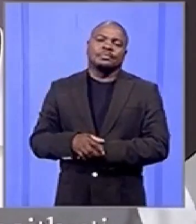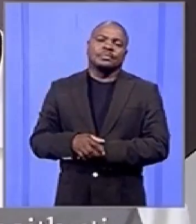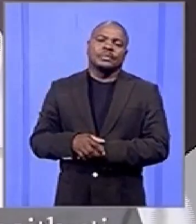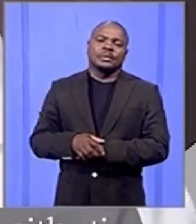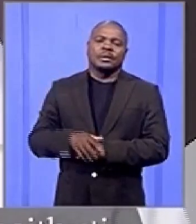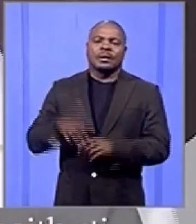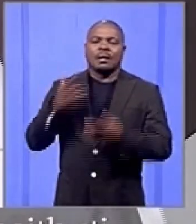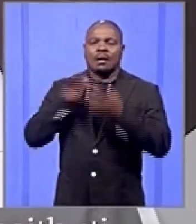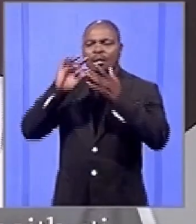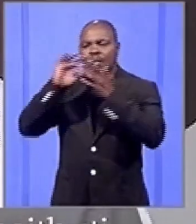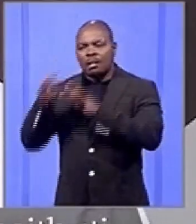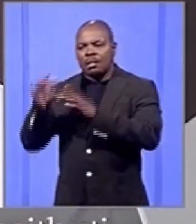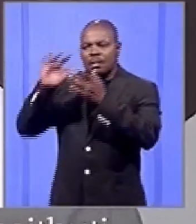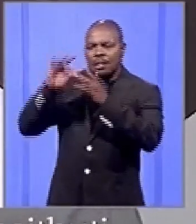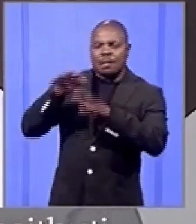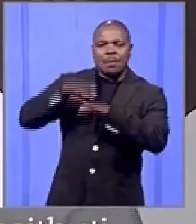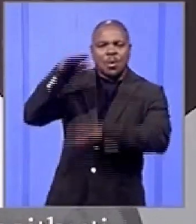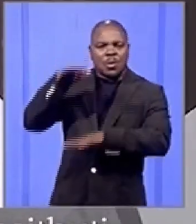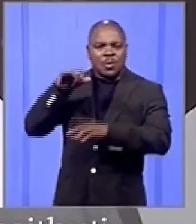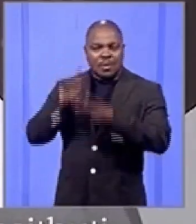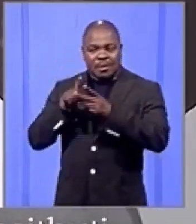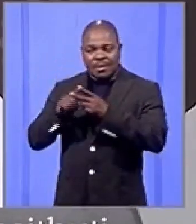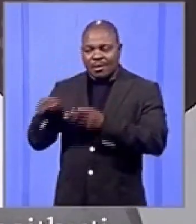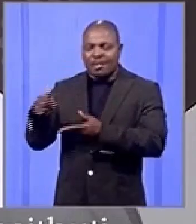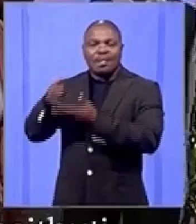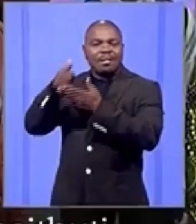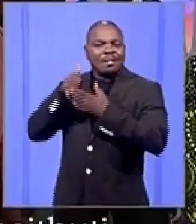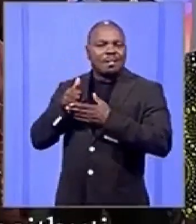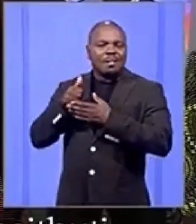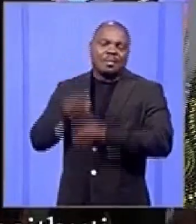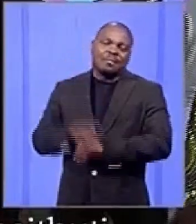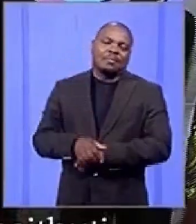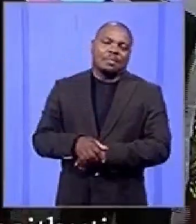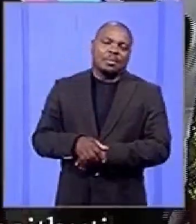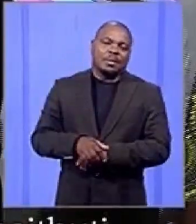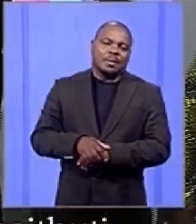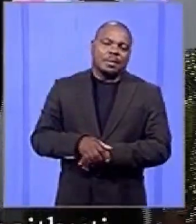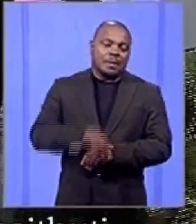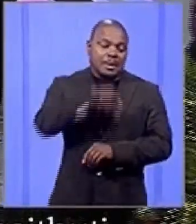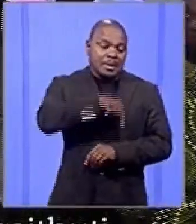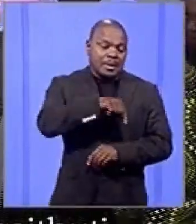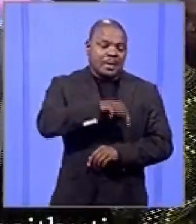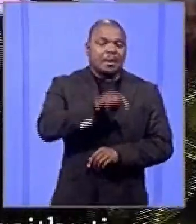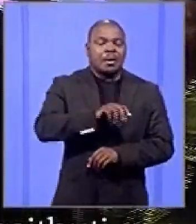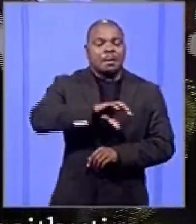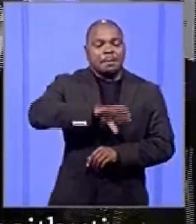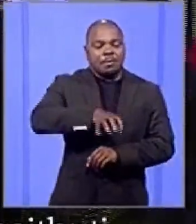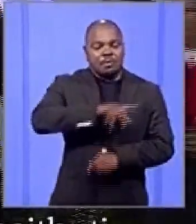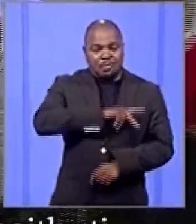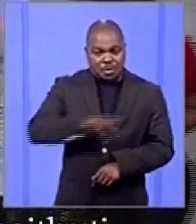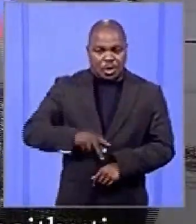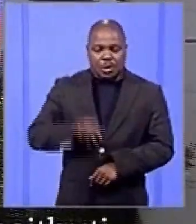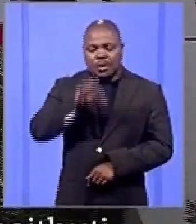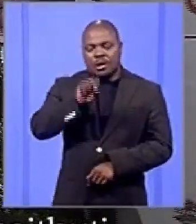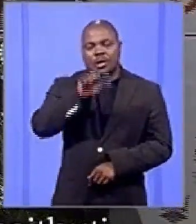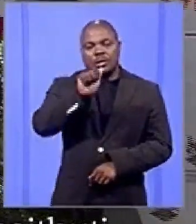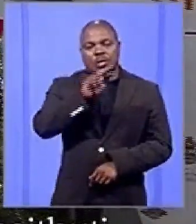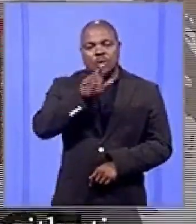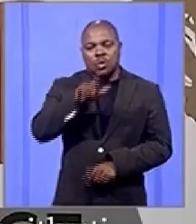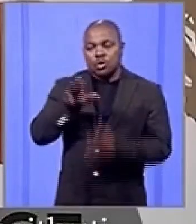like network you know like e tla ntswela molemo. Tonakgolo ya province Zamane Sol o eleleditse baithuti